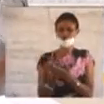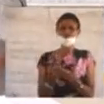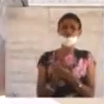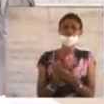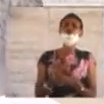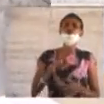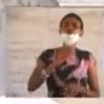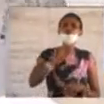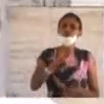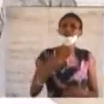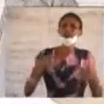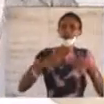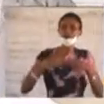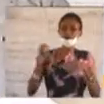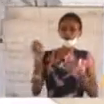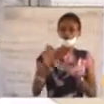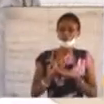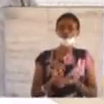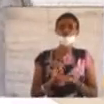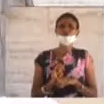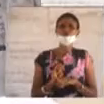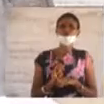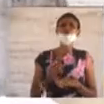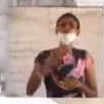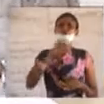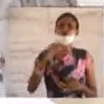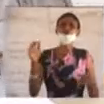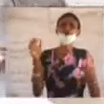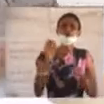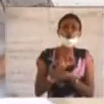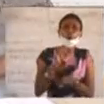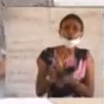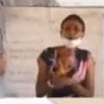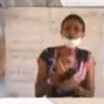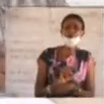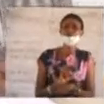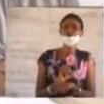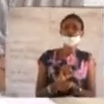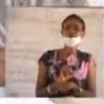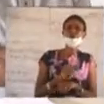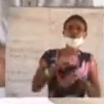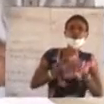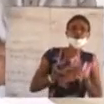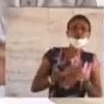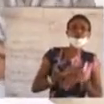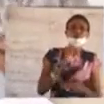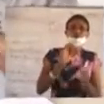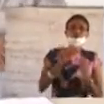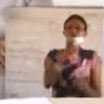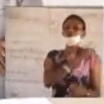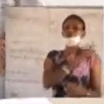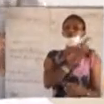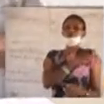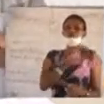a factor or a cause of a drug abuse. Another one or